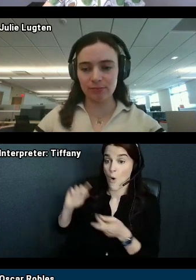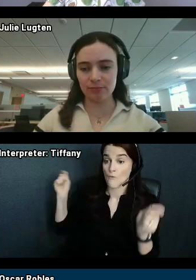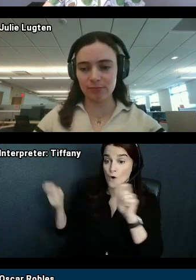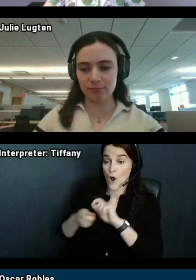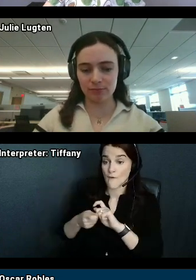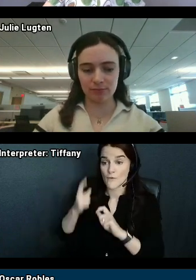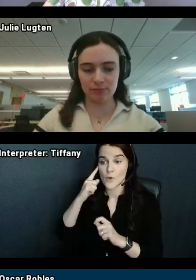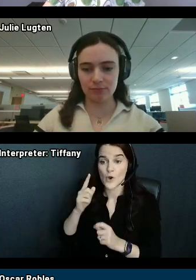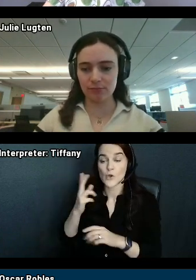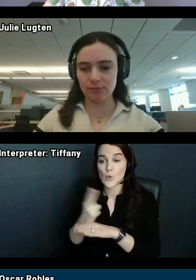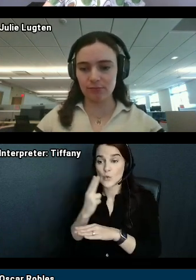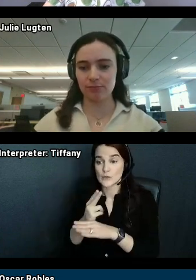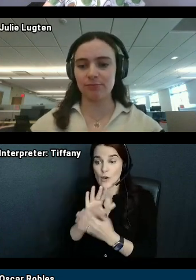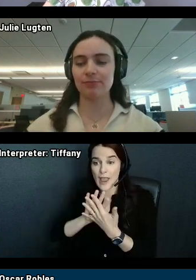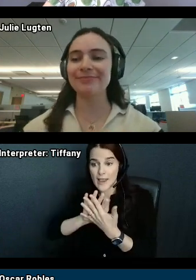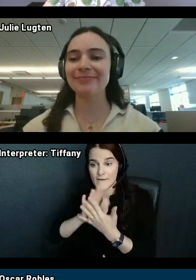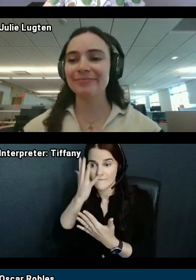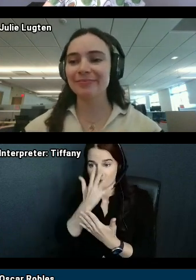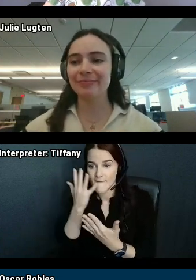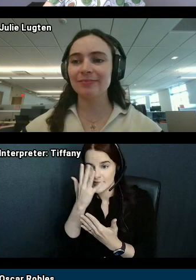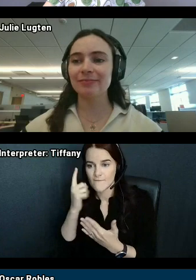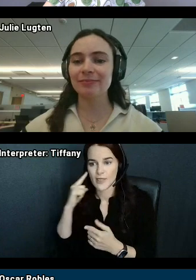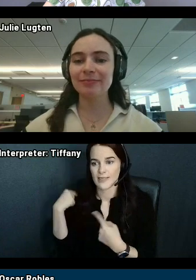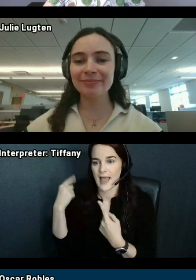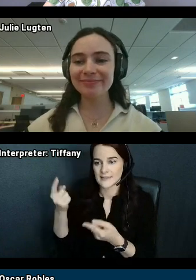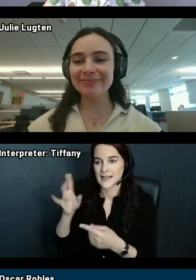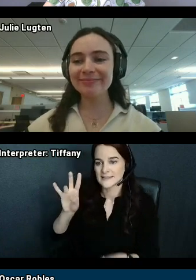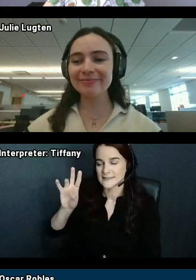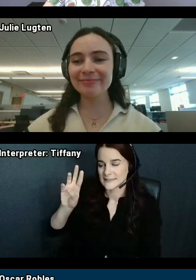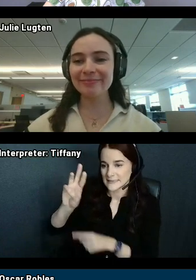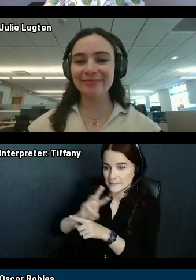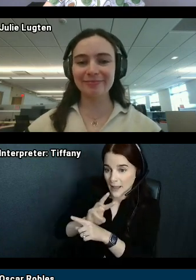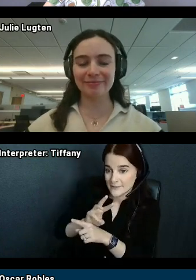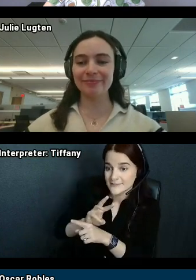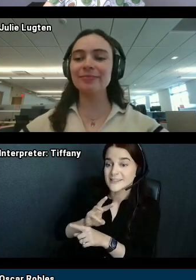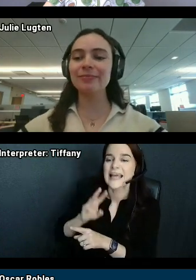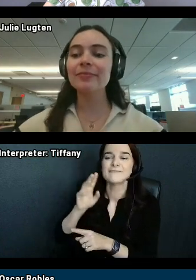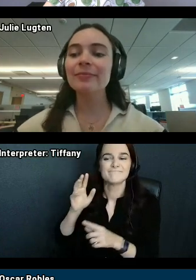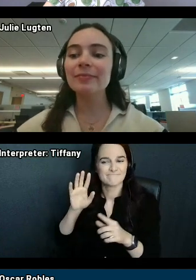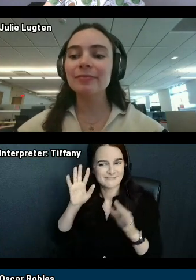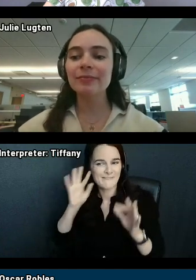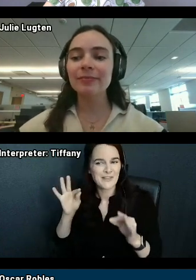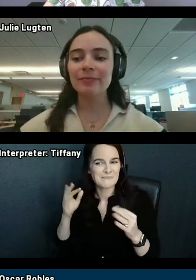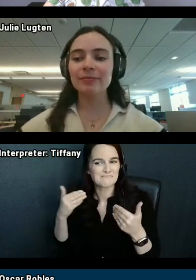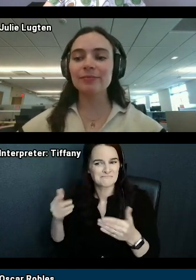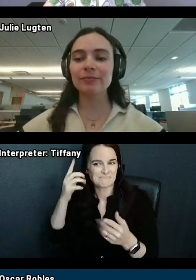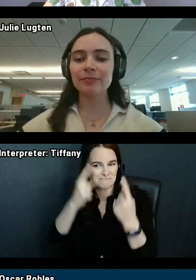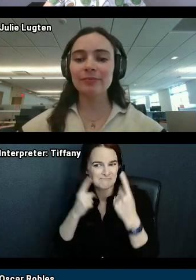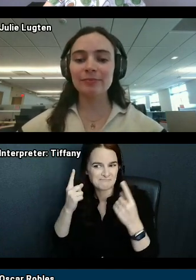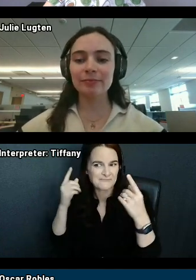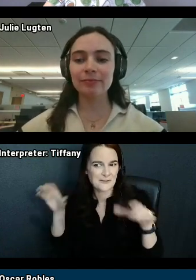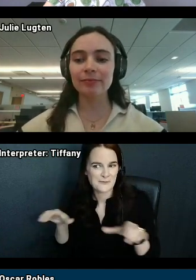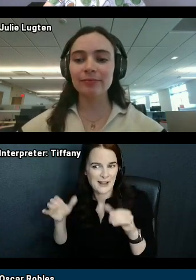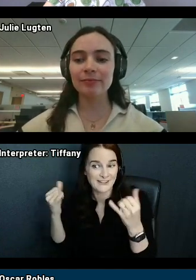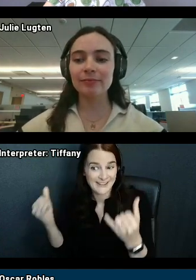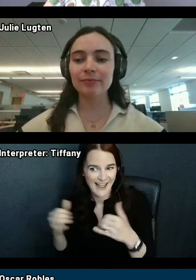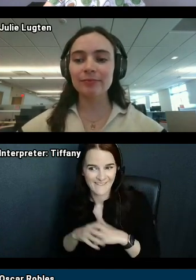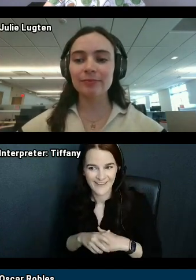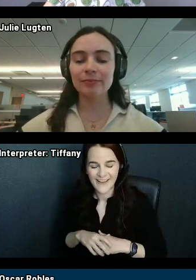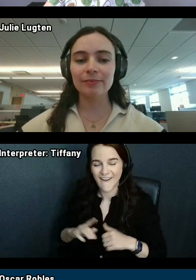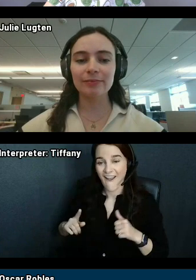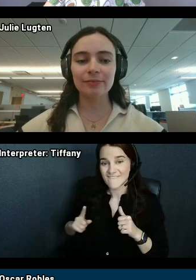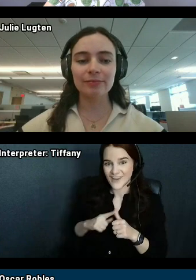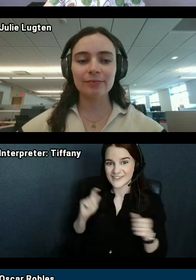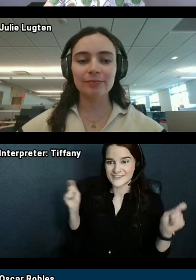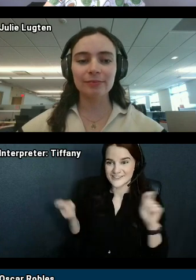6 months, definitely think about doing one now. The first change I'll mention is the new